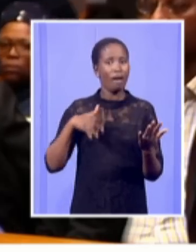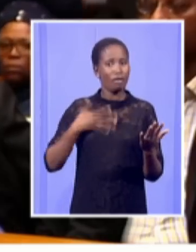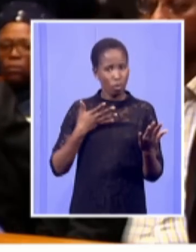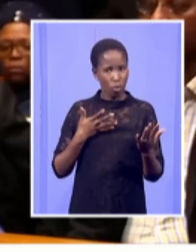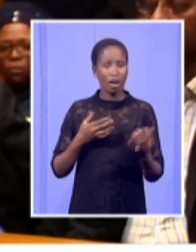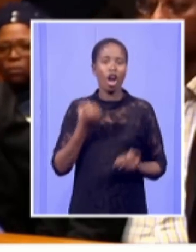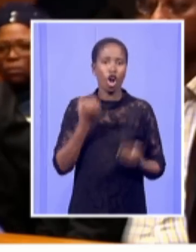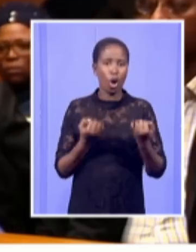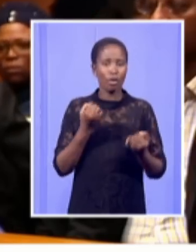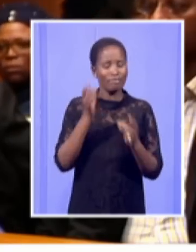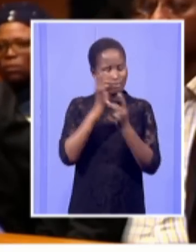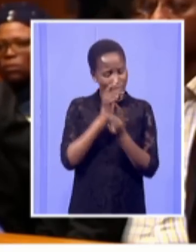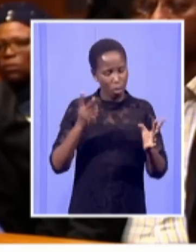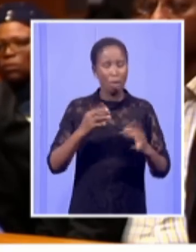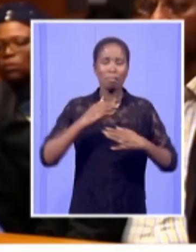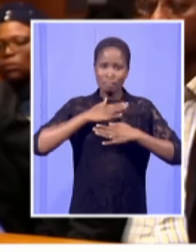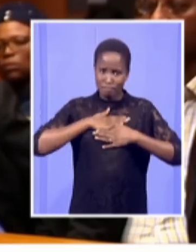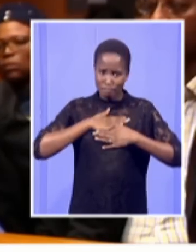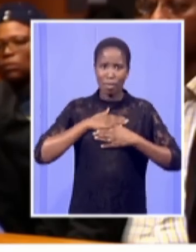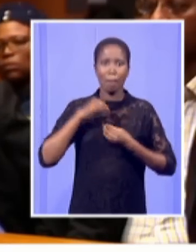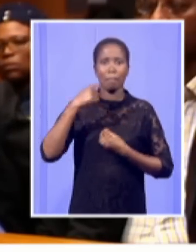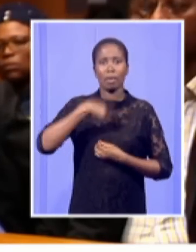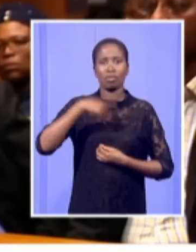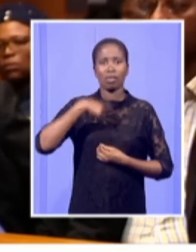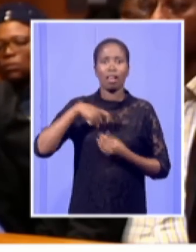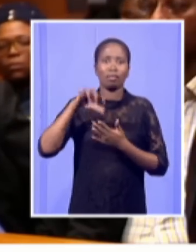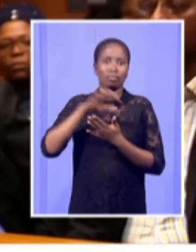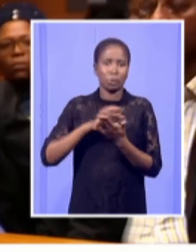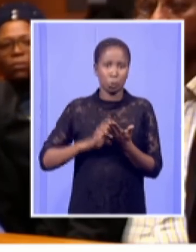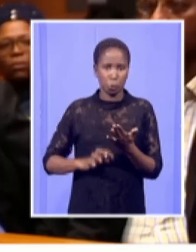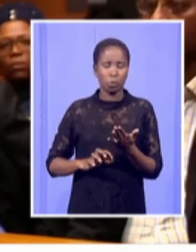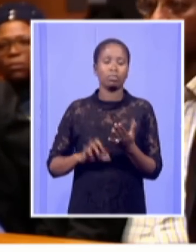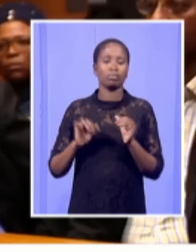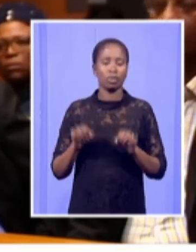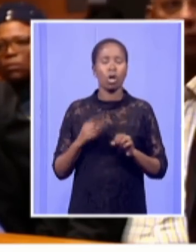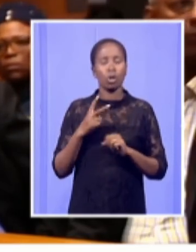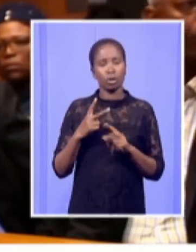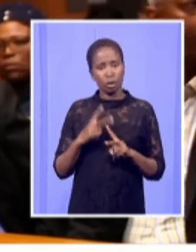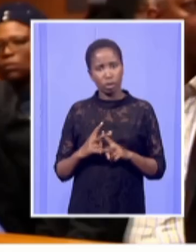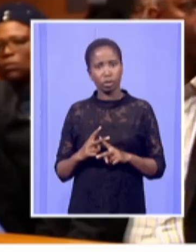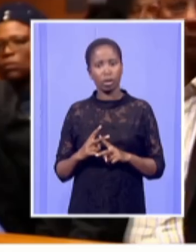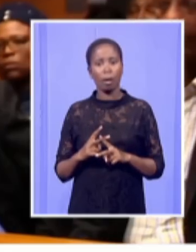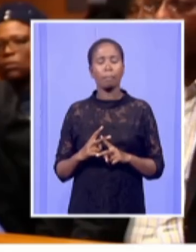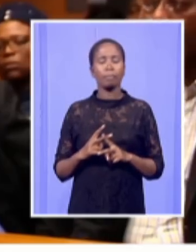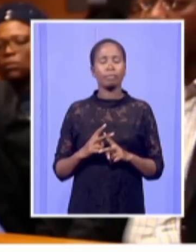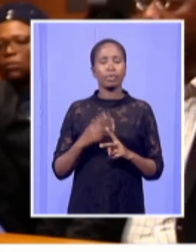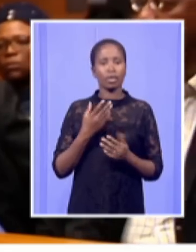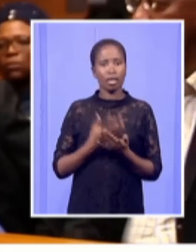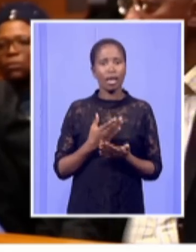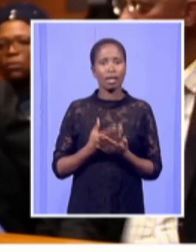personal circumstances and factors to be considered by the above Honourable Court as envisaged in